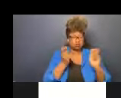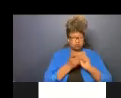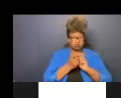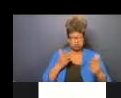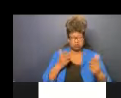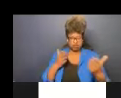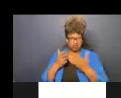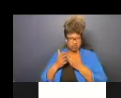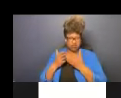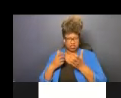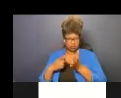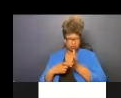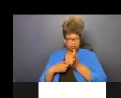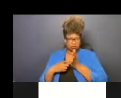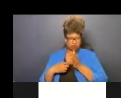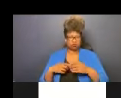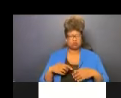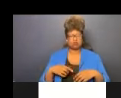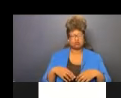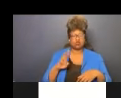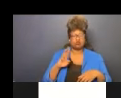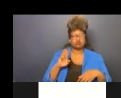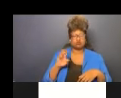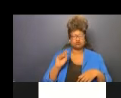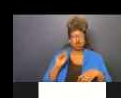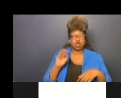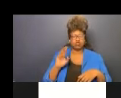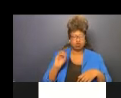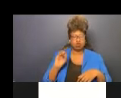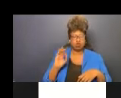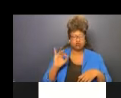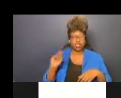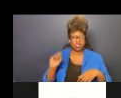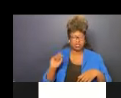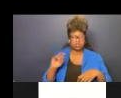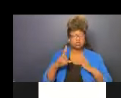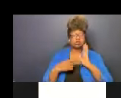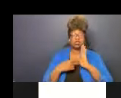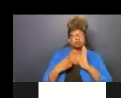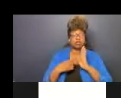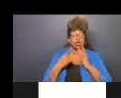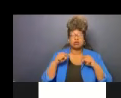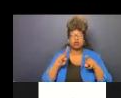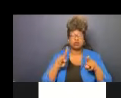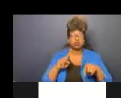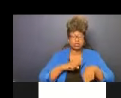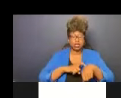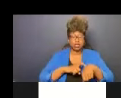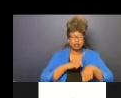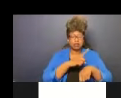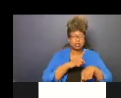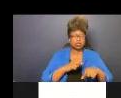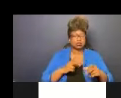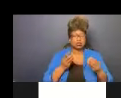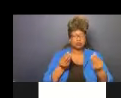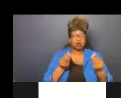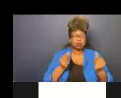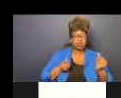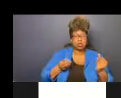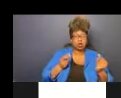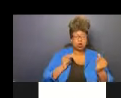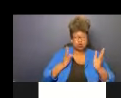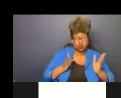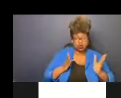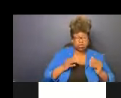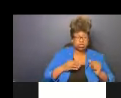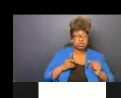from Bayonne just talk about lot coverage requirements. Sometimes over time, property owners could pave over the landscaping on their property